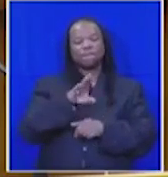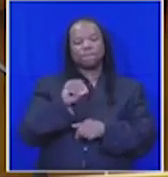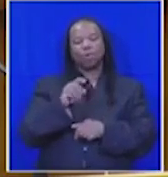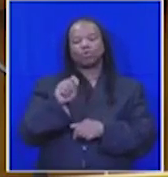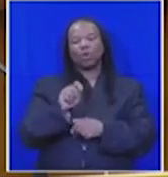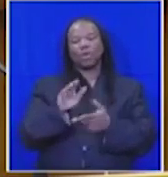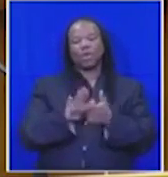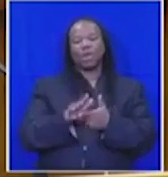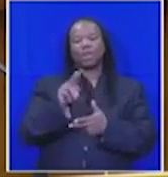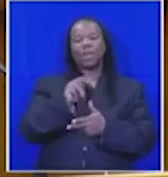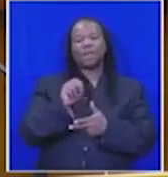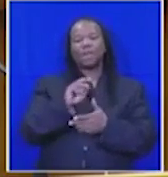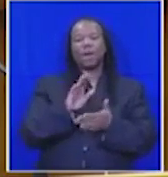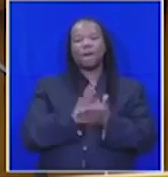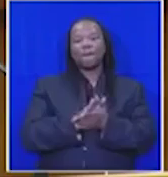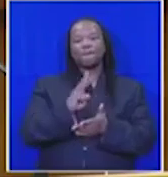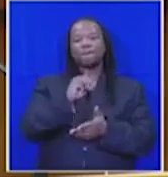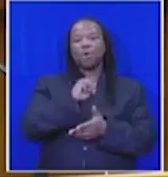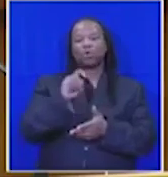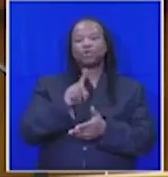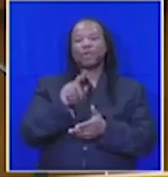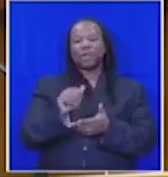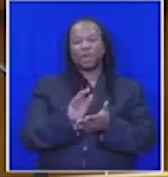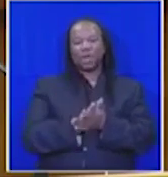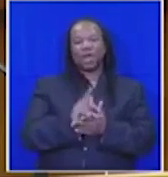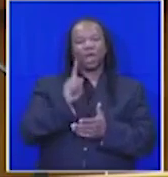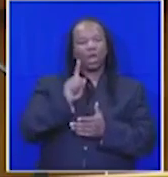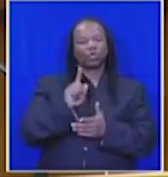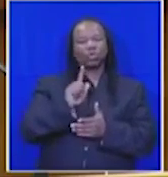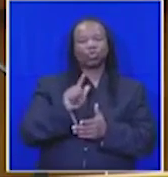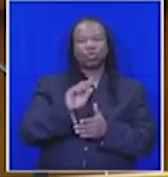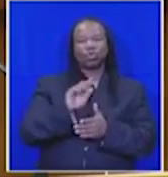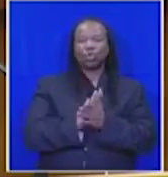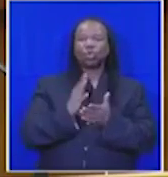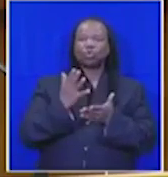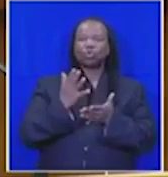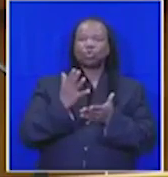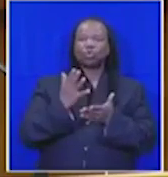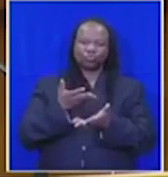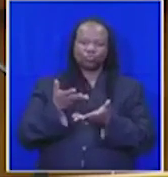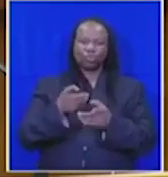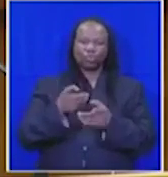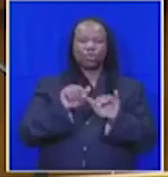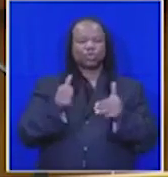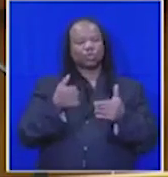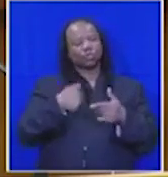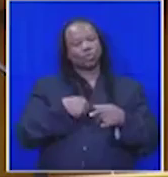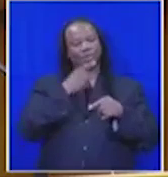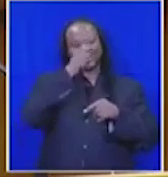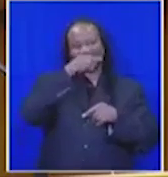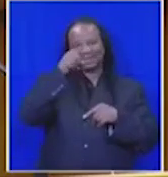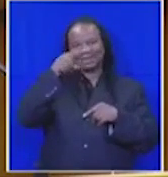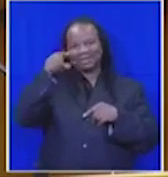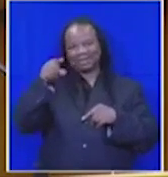Namibia, Mozambique, Swaziland, and Lesotho to ensure the harmonization of the radio frequency spectrum in order